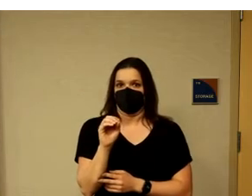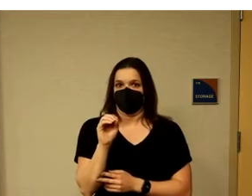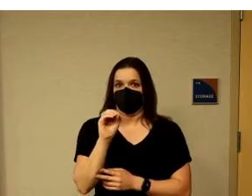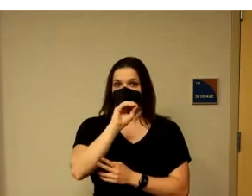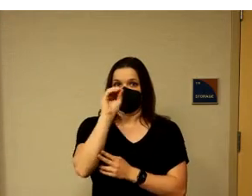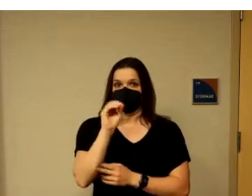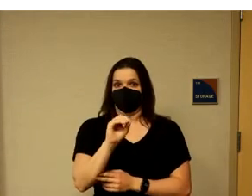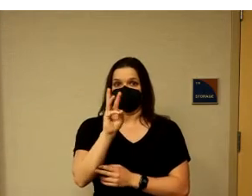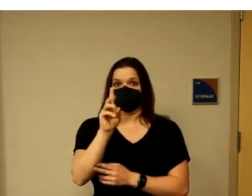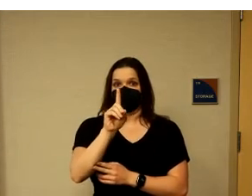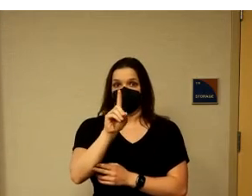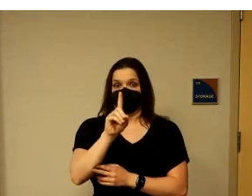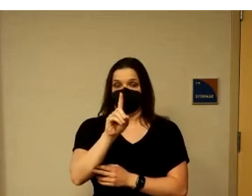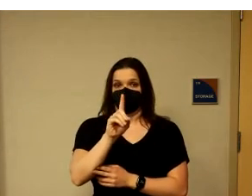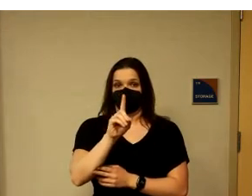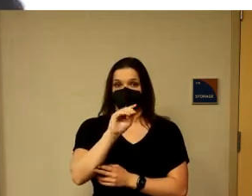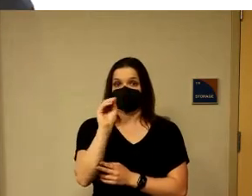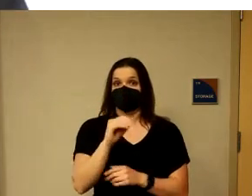percentage is